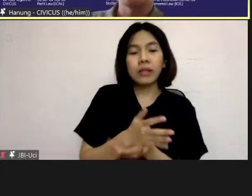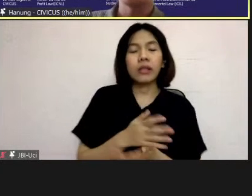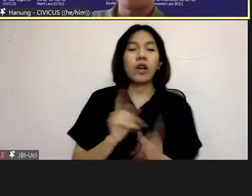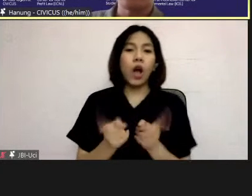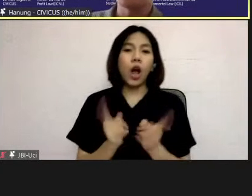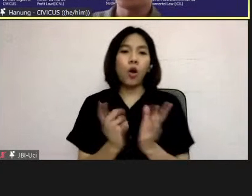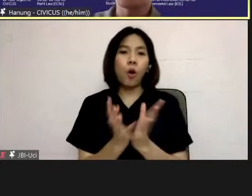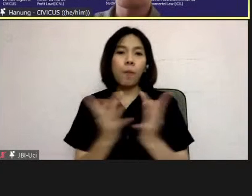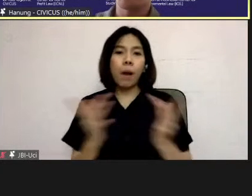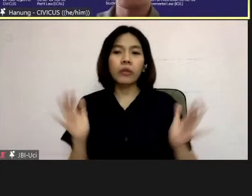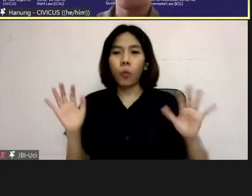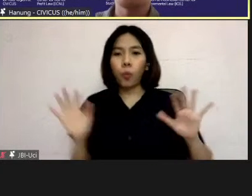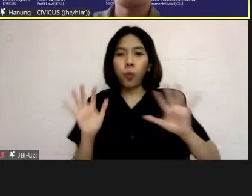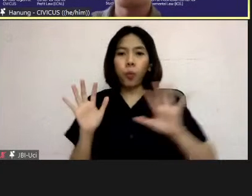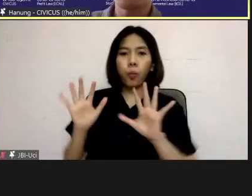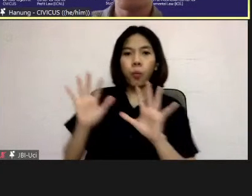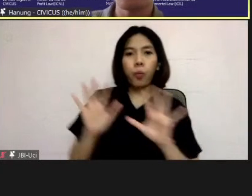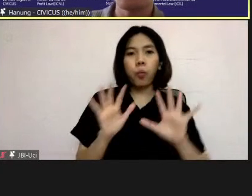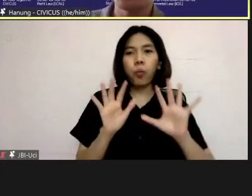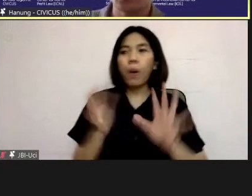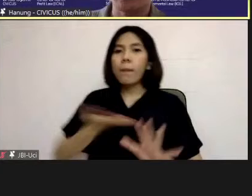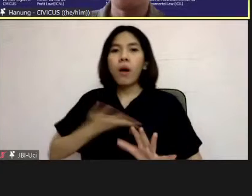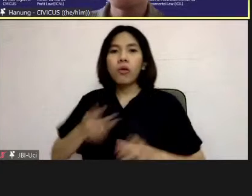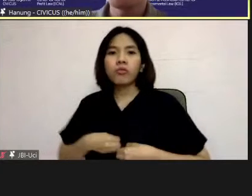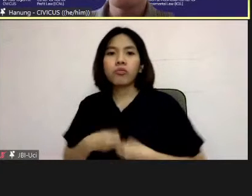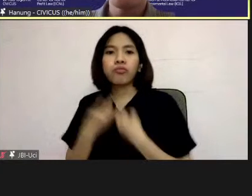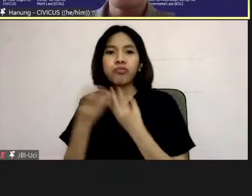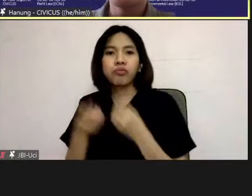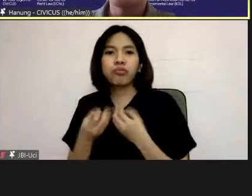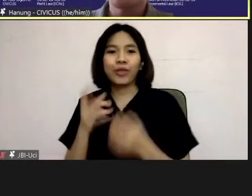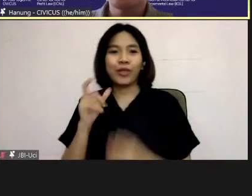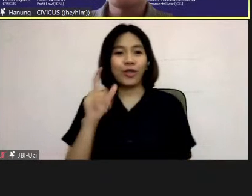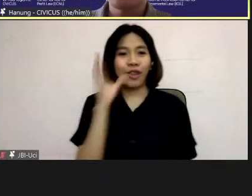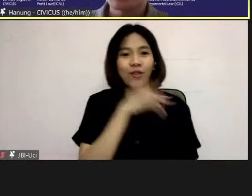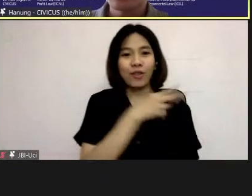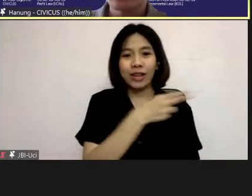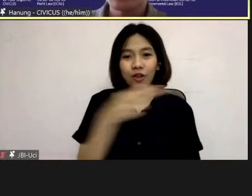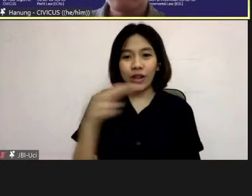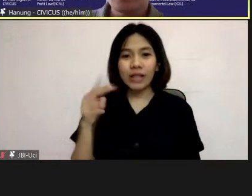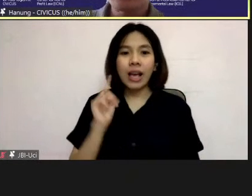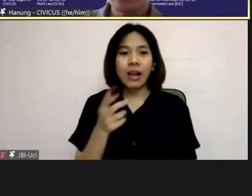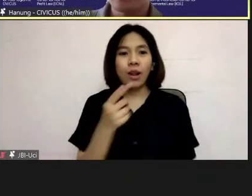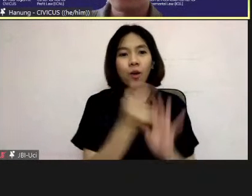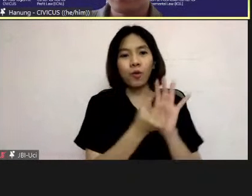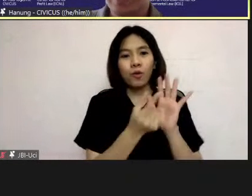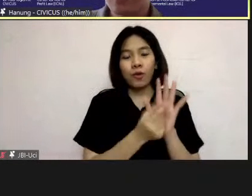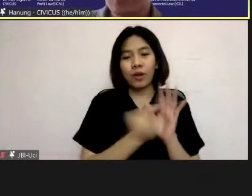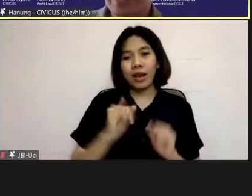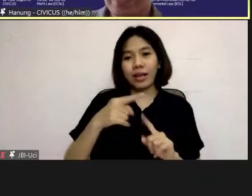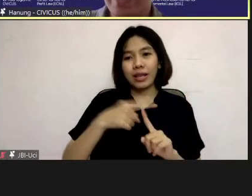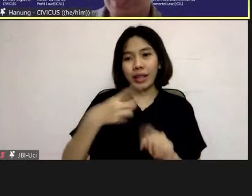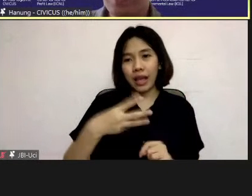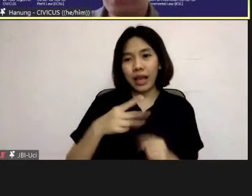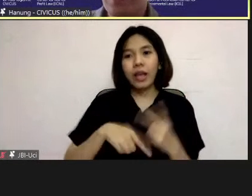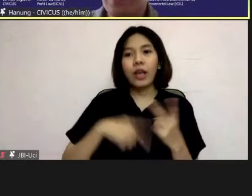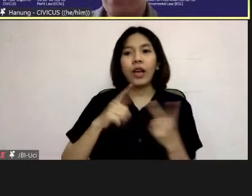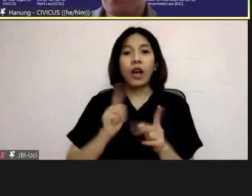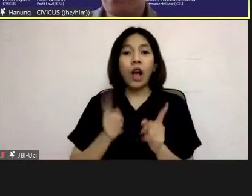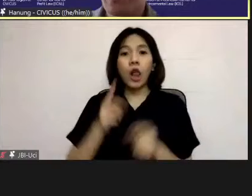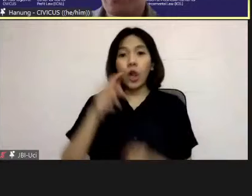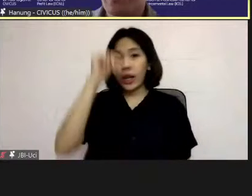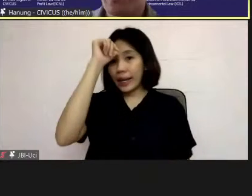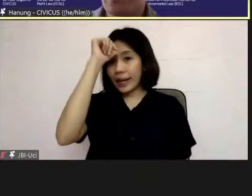law and the sedition provision under the crime ordinance as well. And then defamation against the center in at